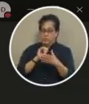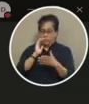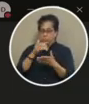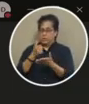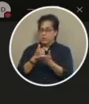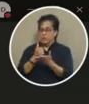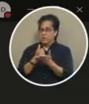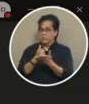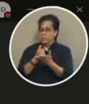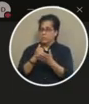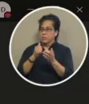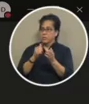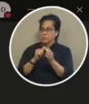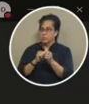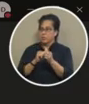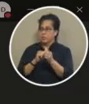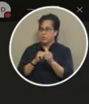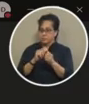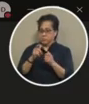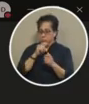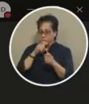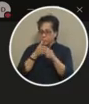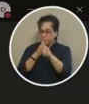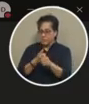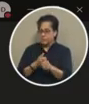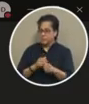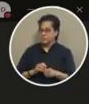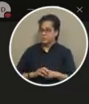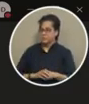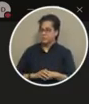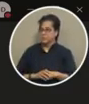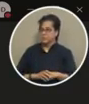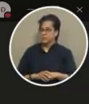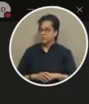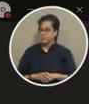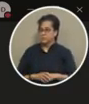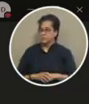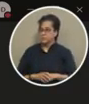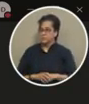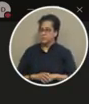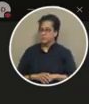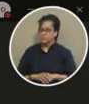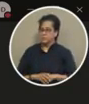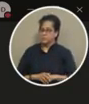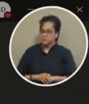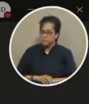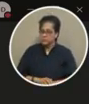with weeds and code compliance and that sort of thing.